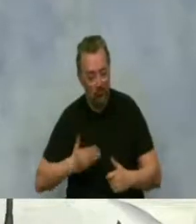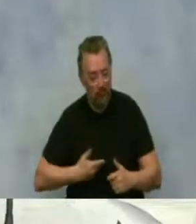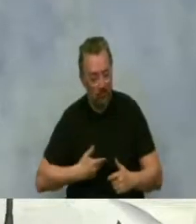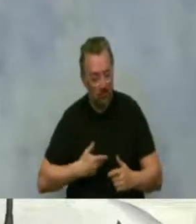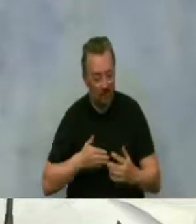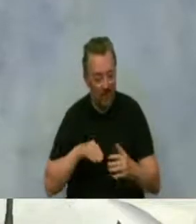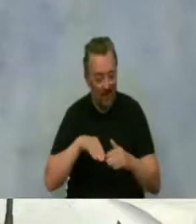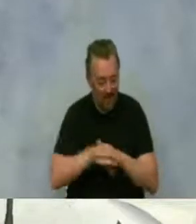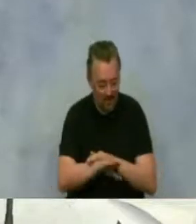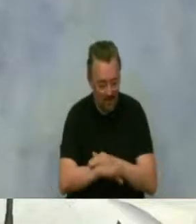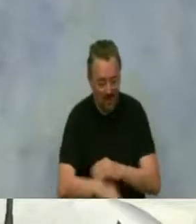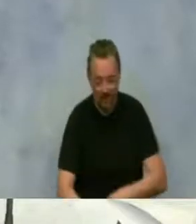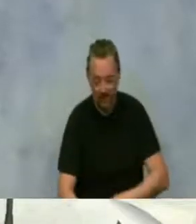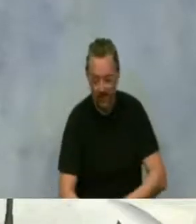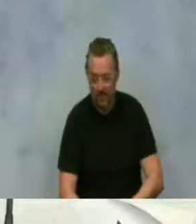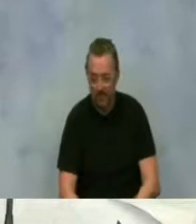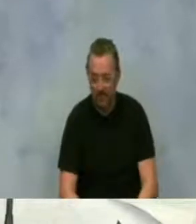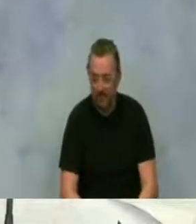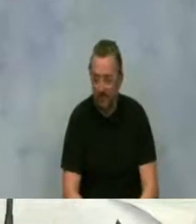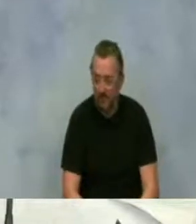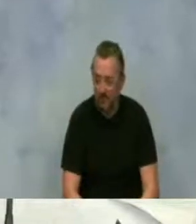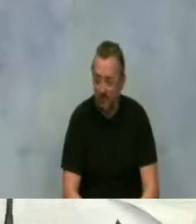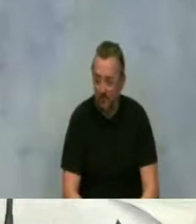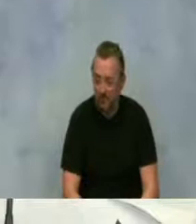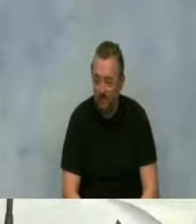entry? Thank you, Chair.